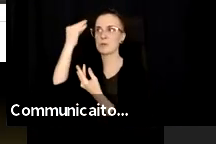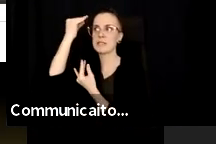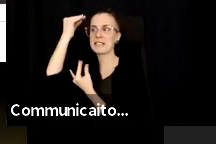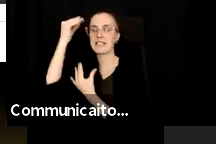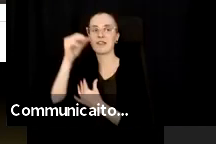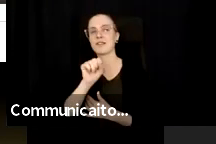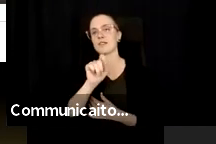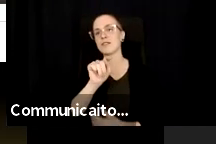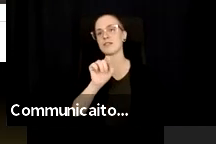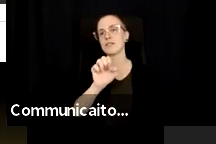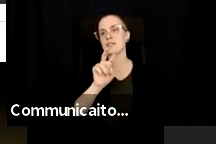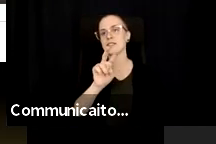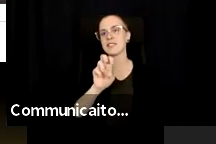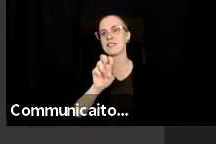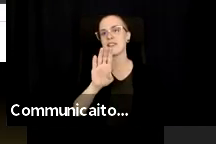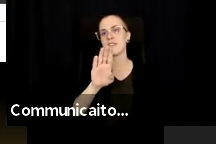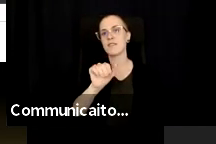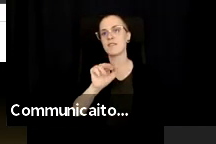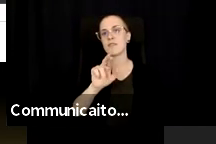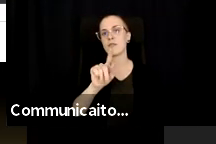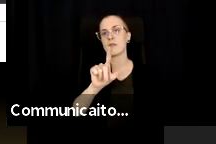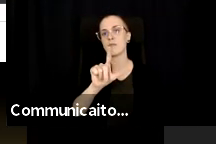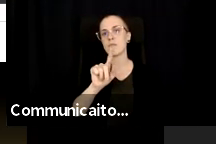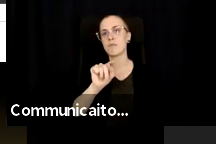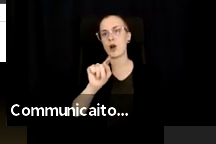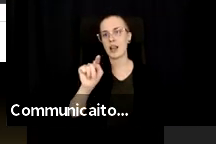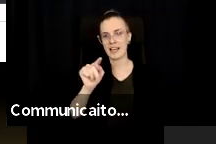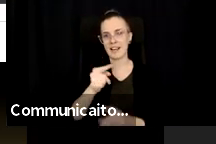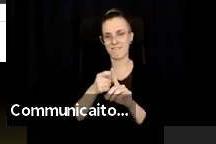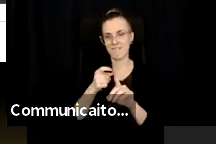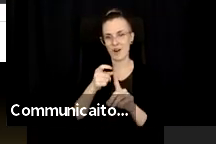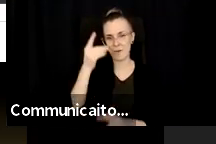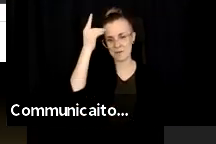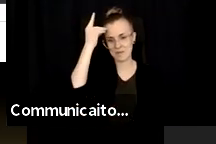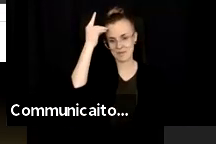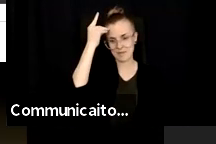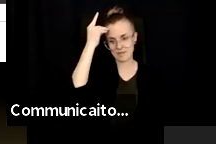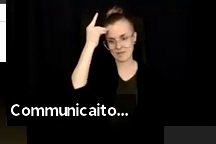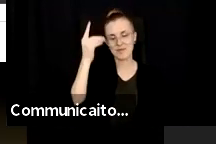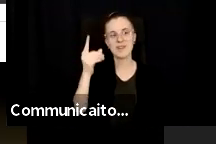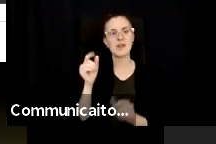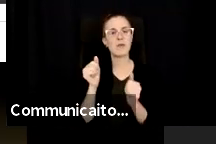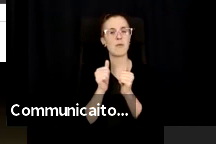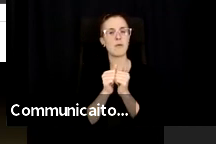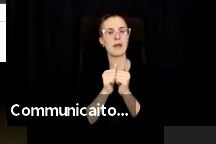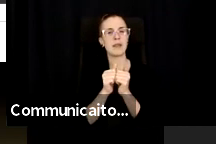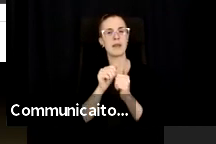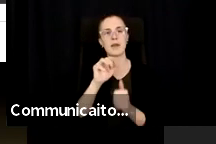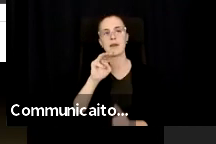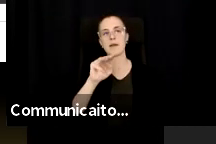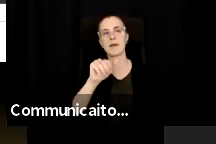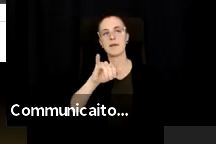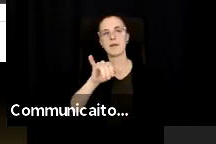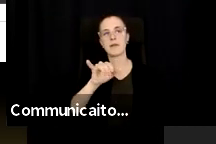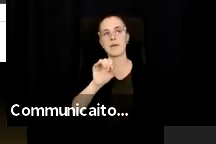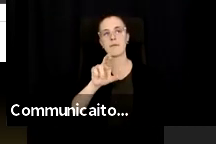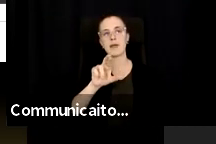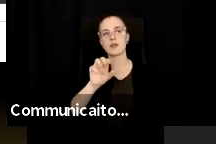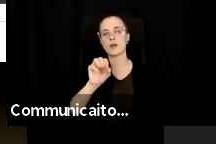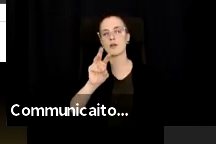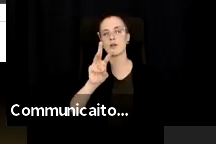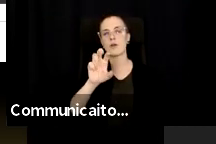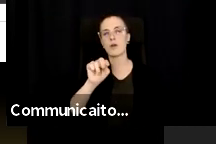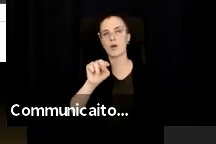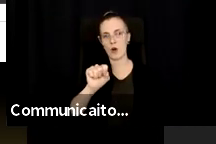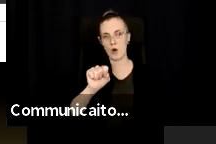representative from Dallas, Texas, came with Major Owens, Major Owens was chairman of the